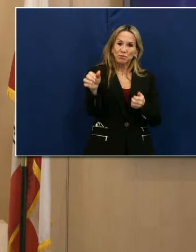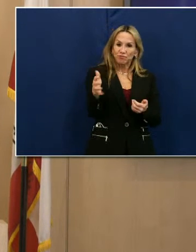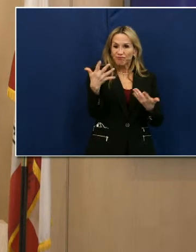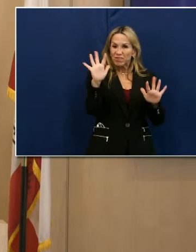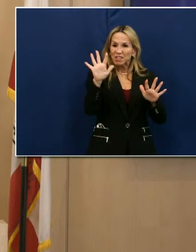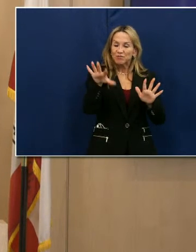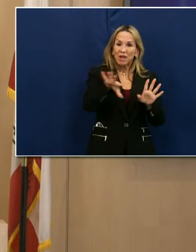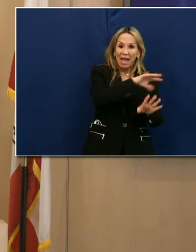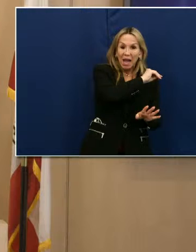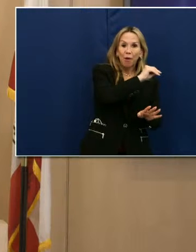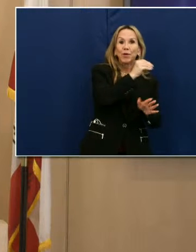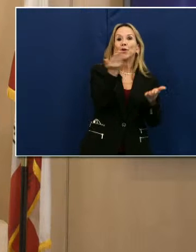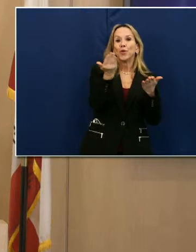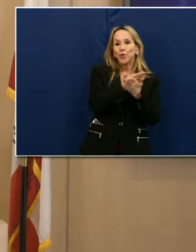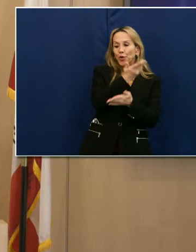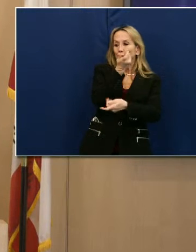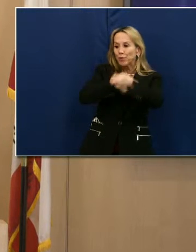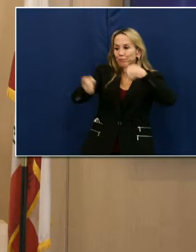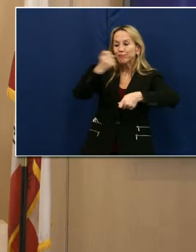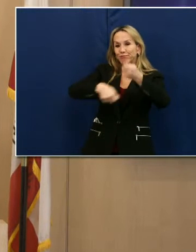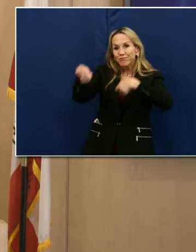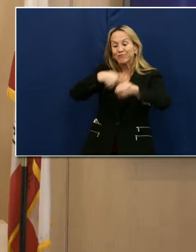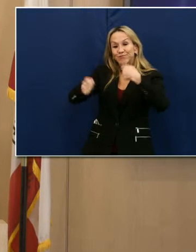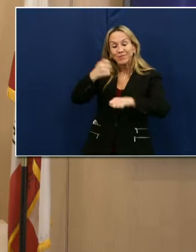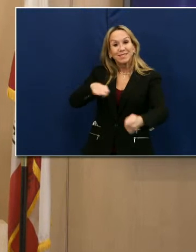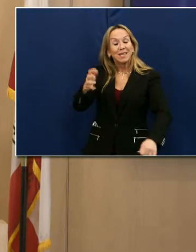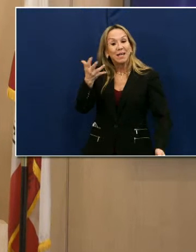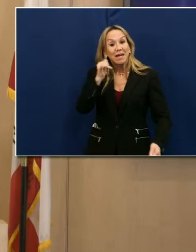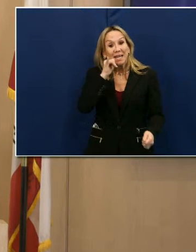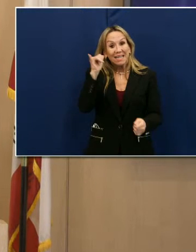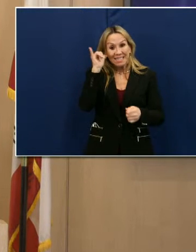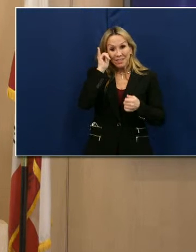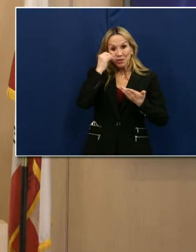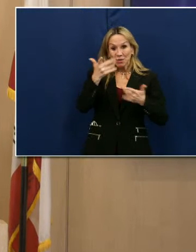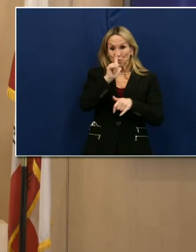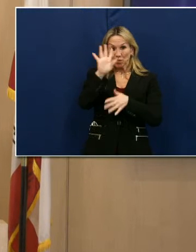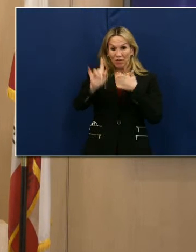had 62 COVID patients admitted just in the last 24